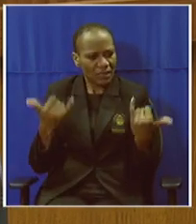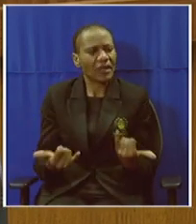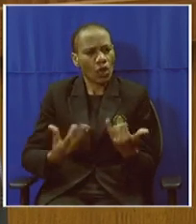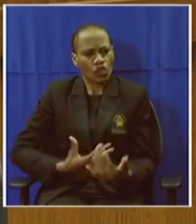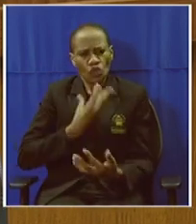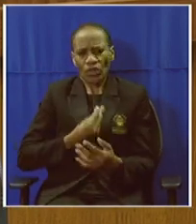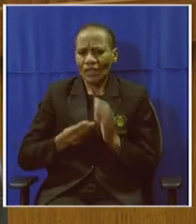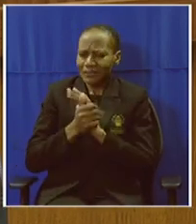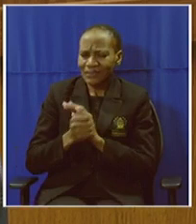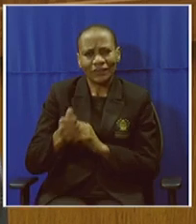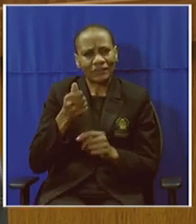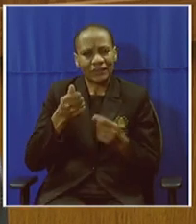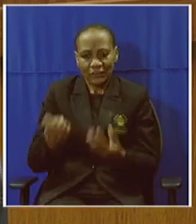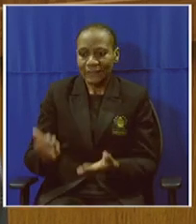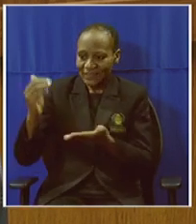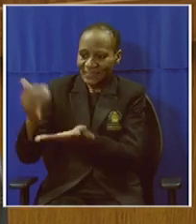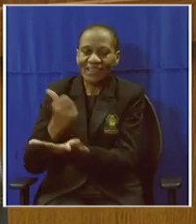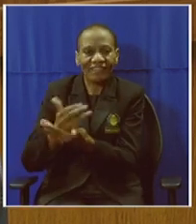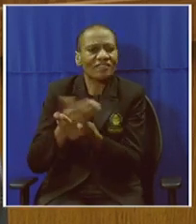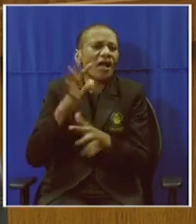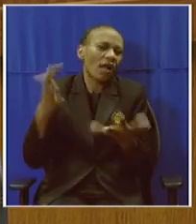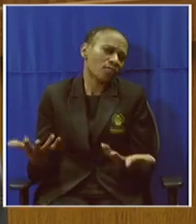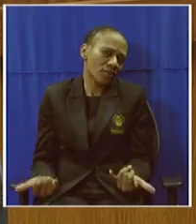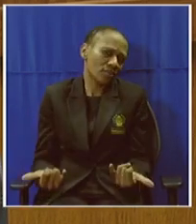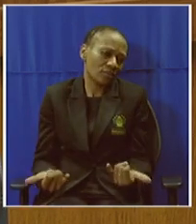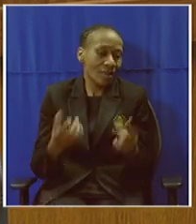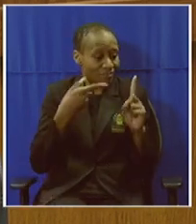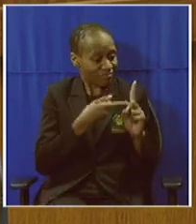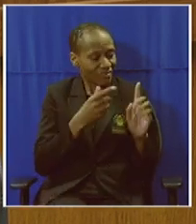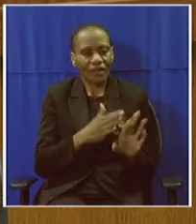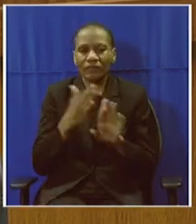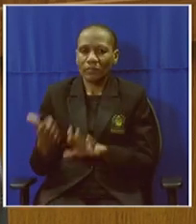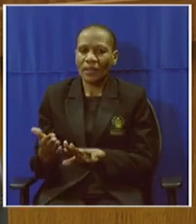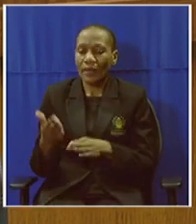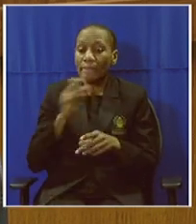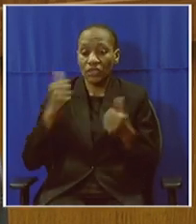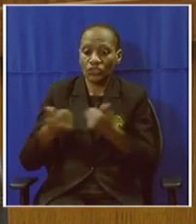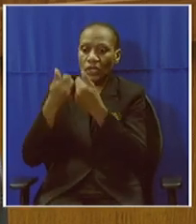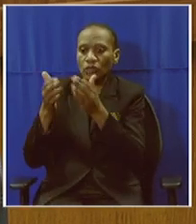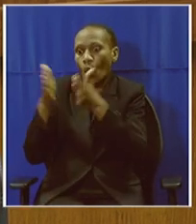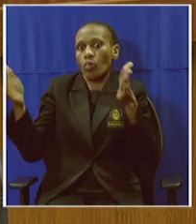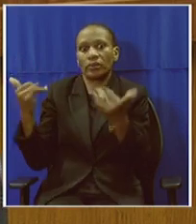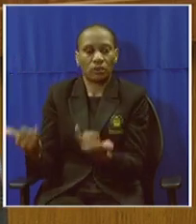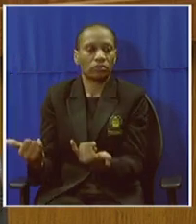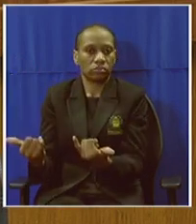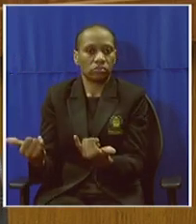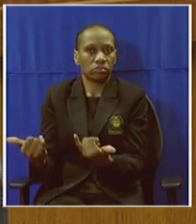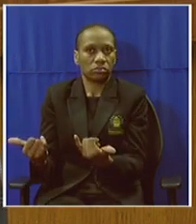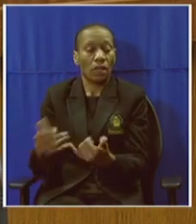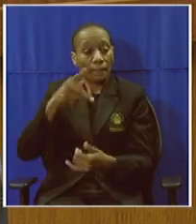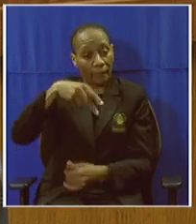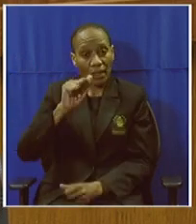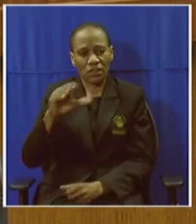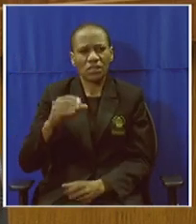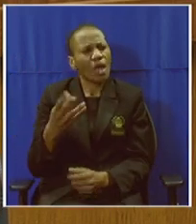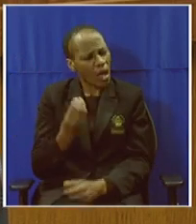young people would never be the same, for your departure has left a gap in their lives. The PAC had hoped